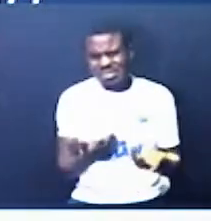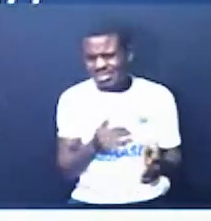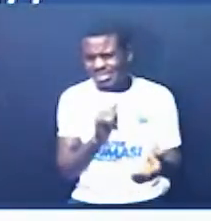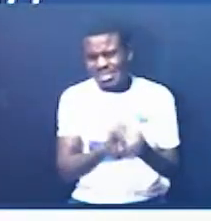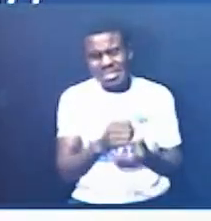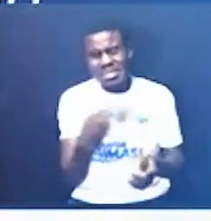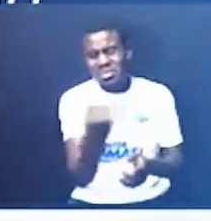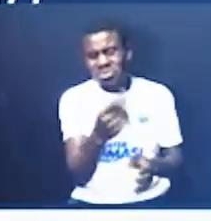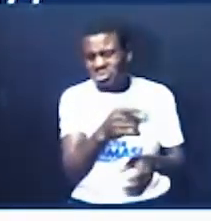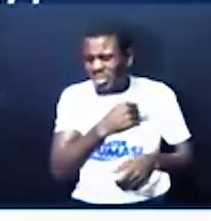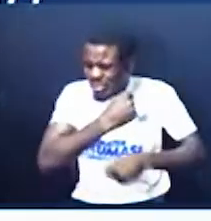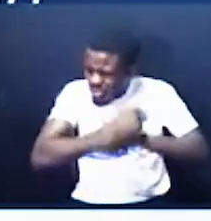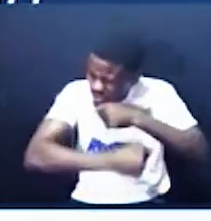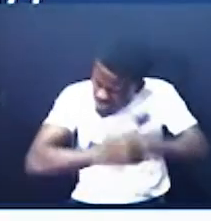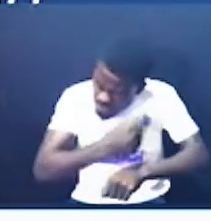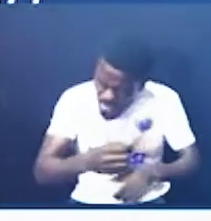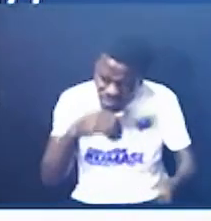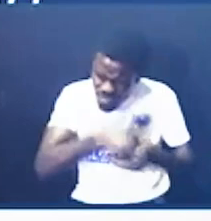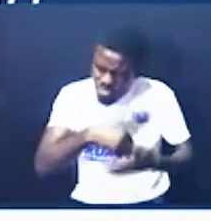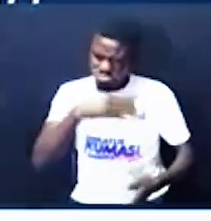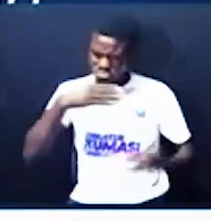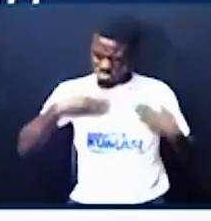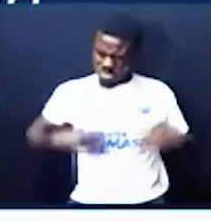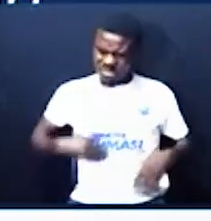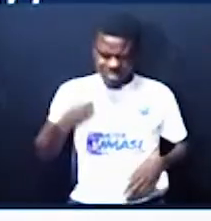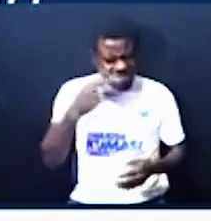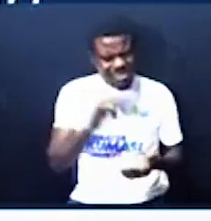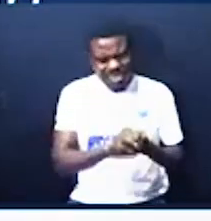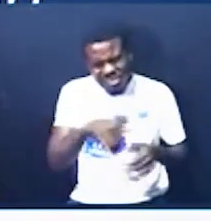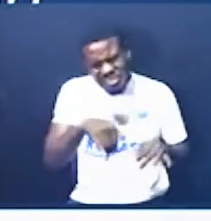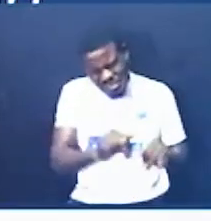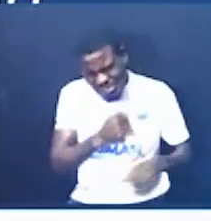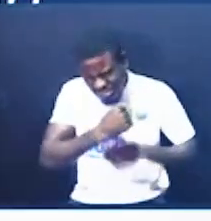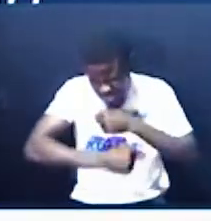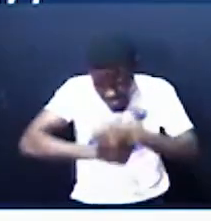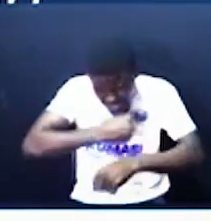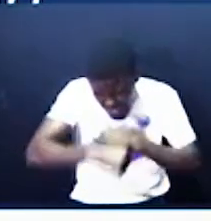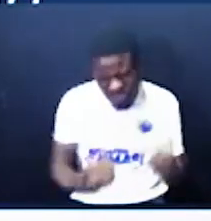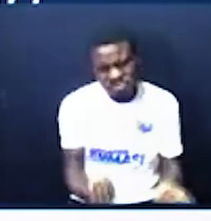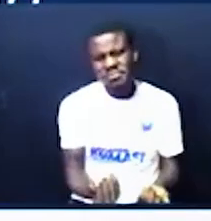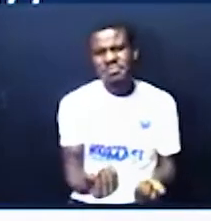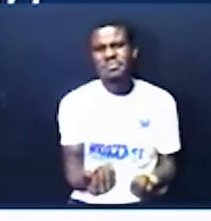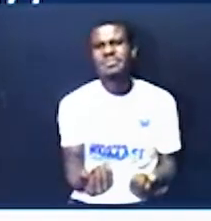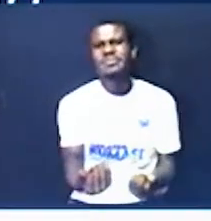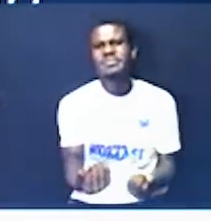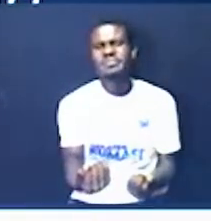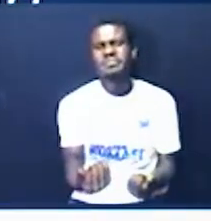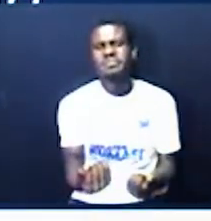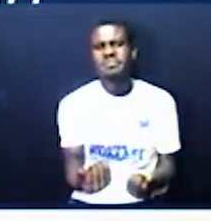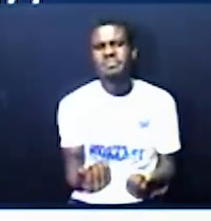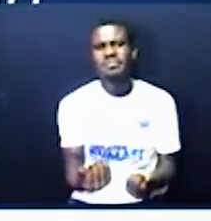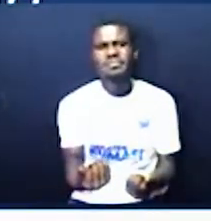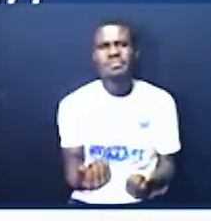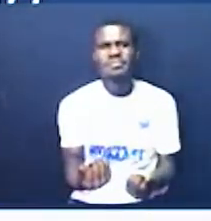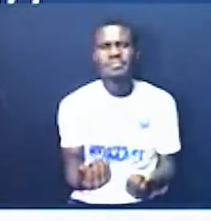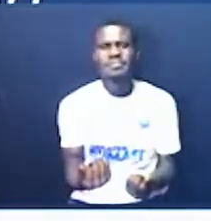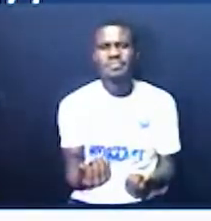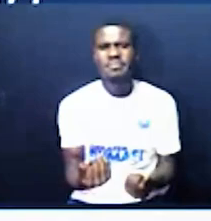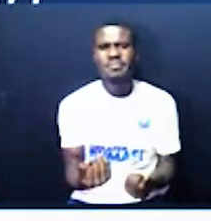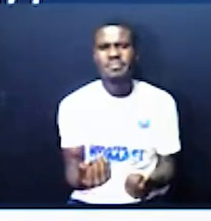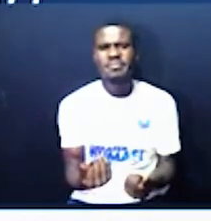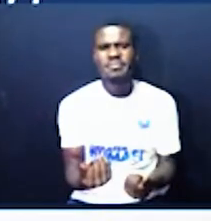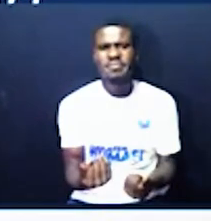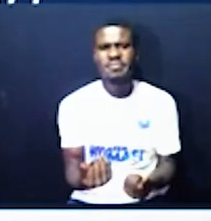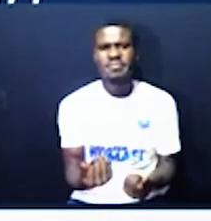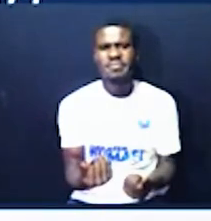physical body, you realize that you are also being tormented. What a woman. na wonfanin nyehwe na fe wo pono no